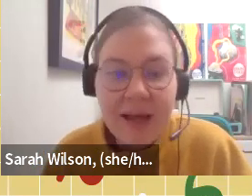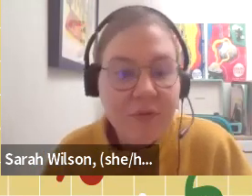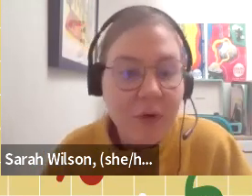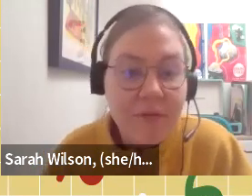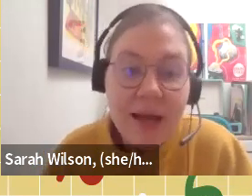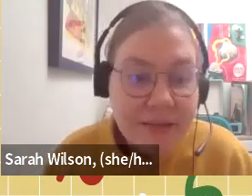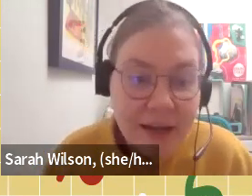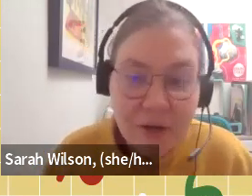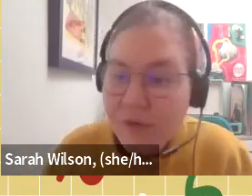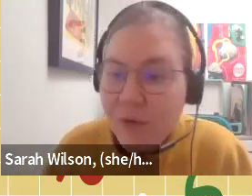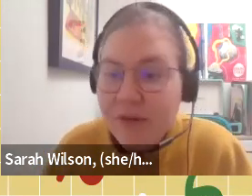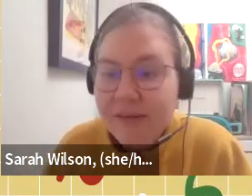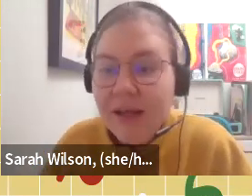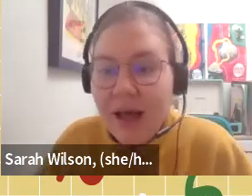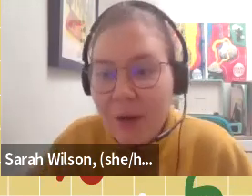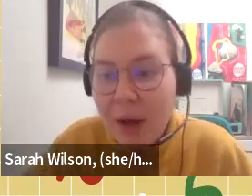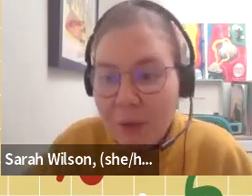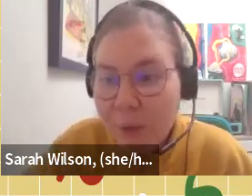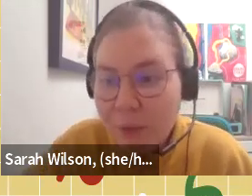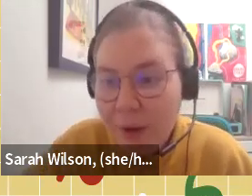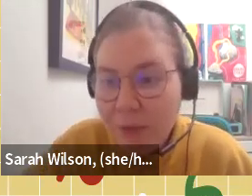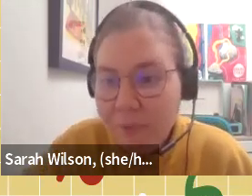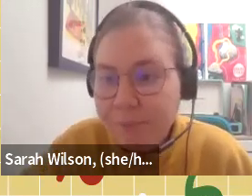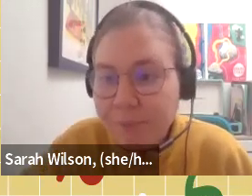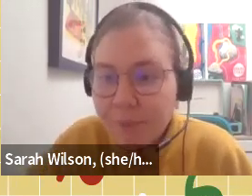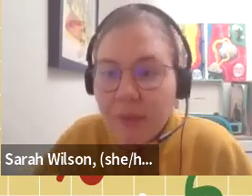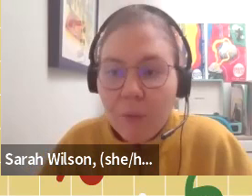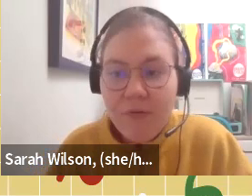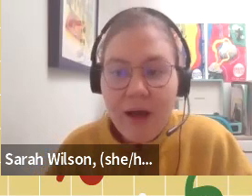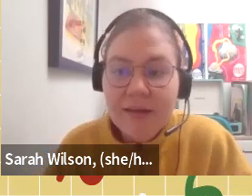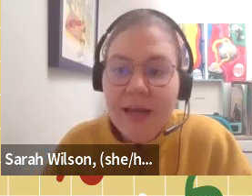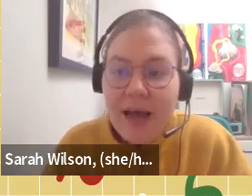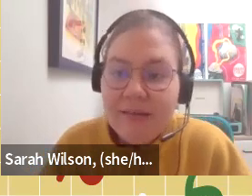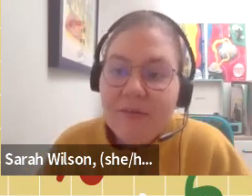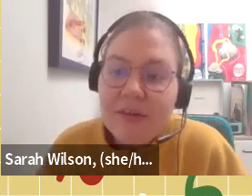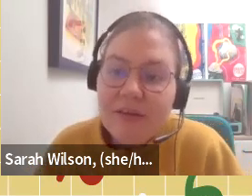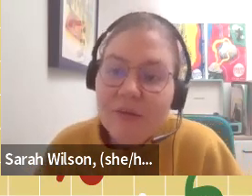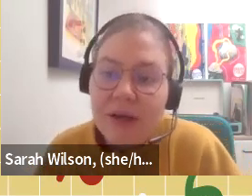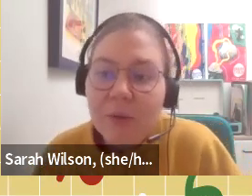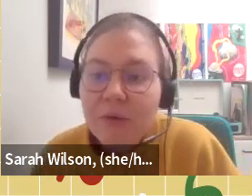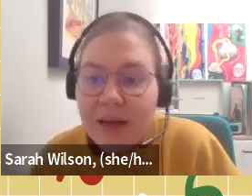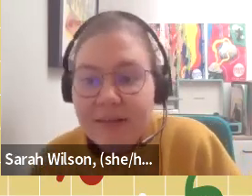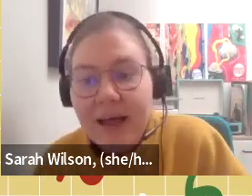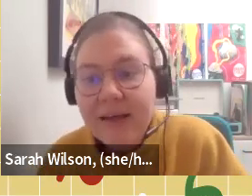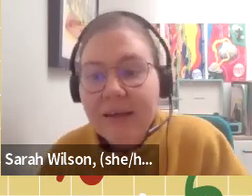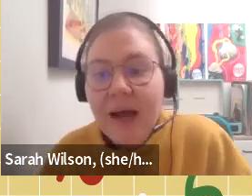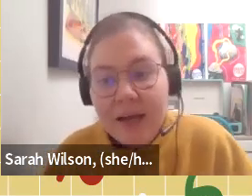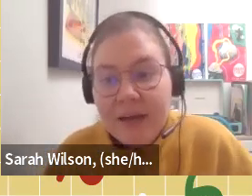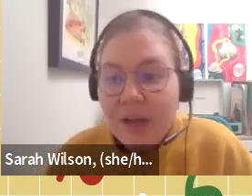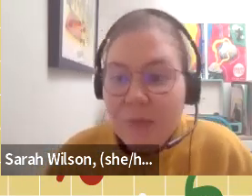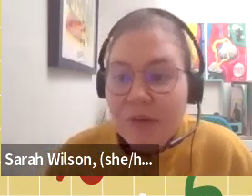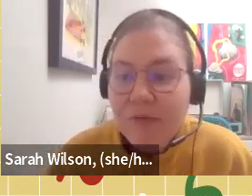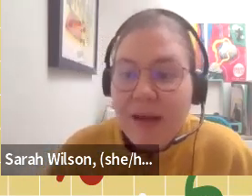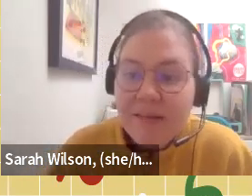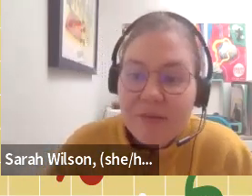the chat if you have any technical difficulties, and we will help you. We've had activities running all day today, and